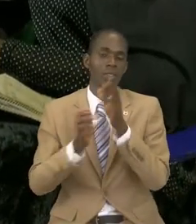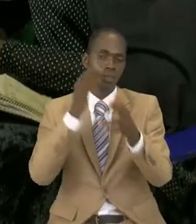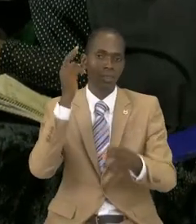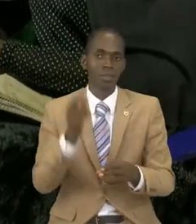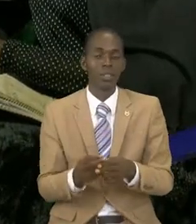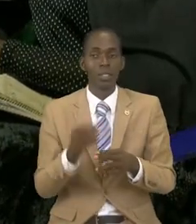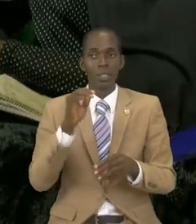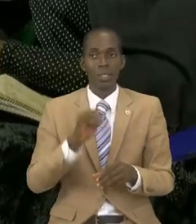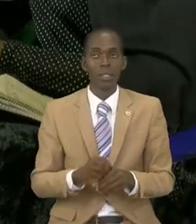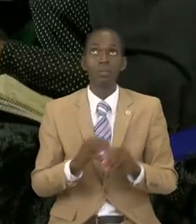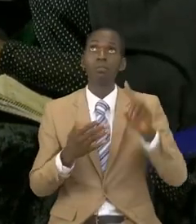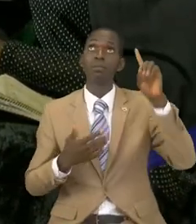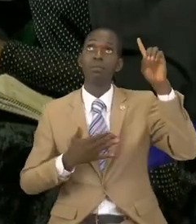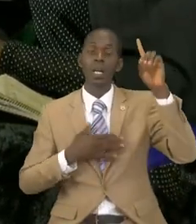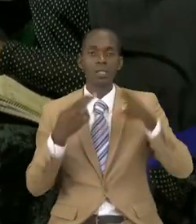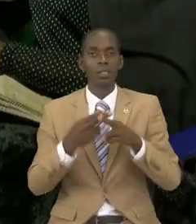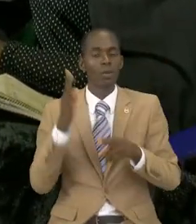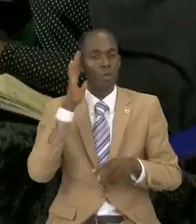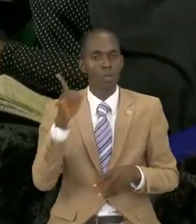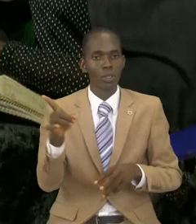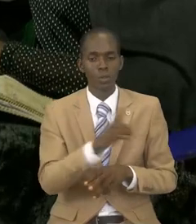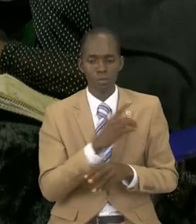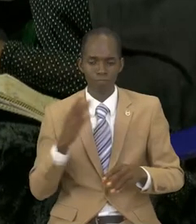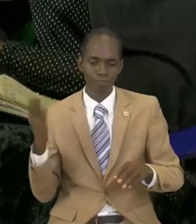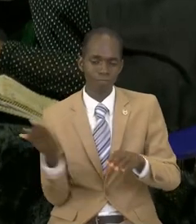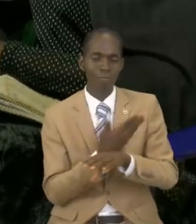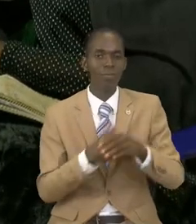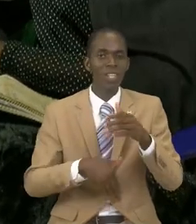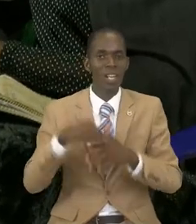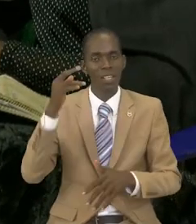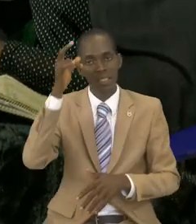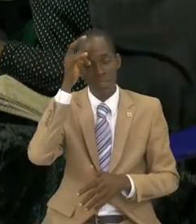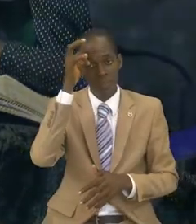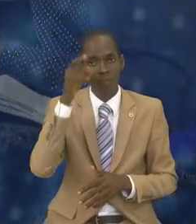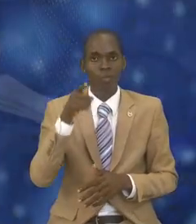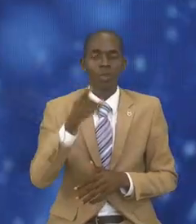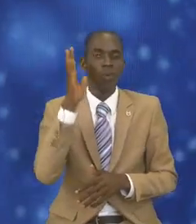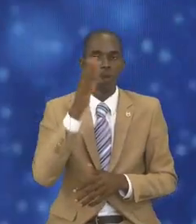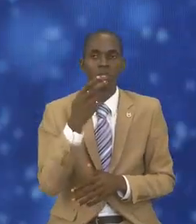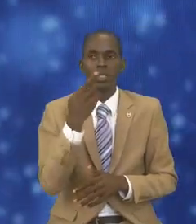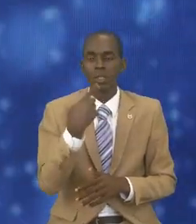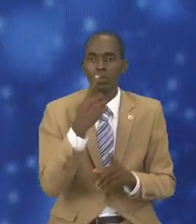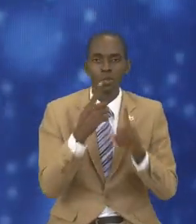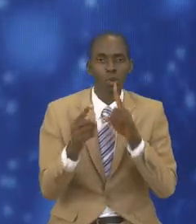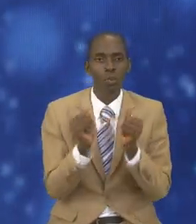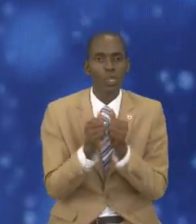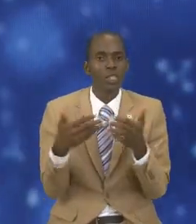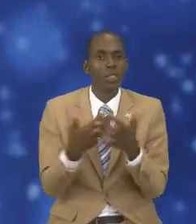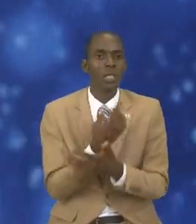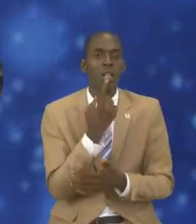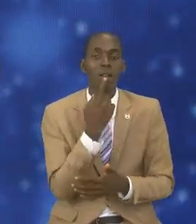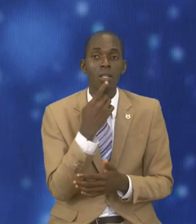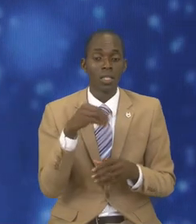my name shall they cast out devils. They shall speak with new tongues. Verse 18,